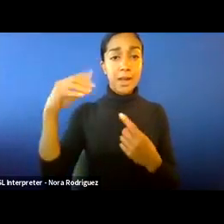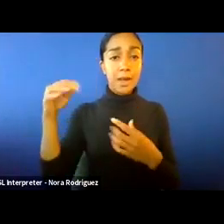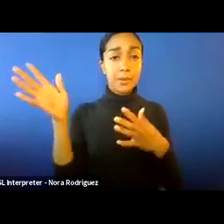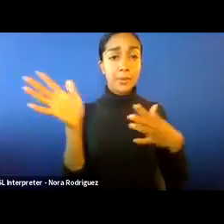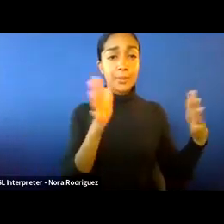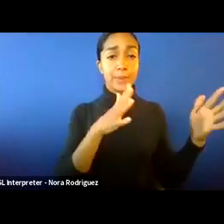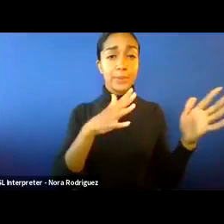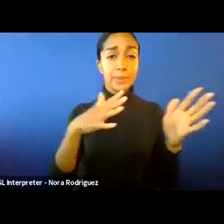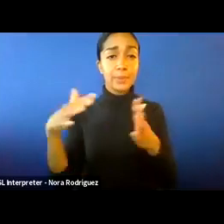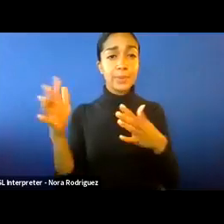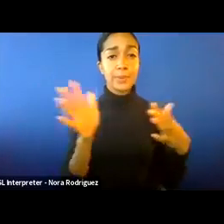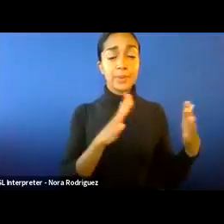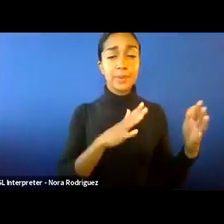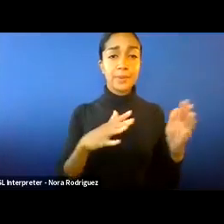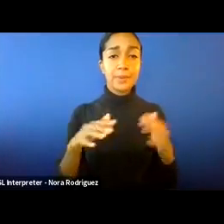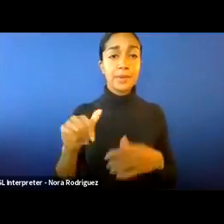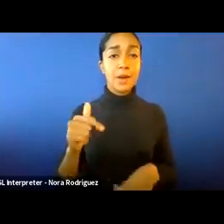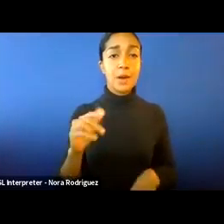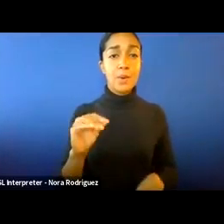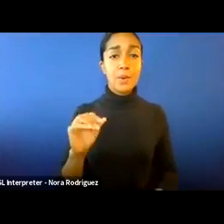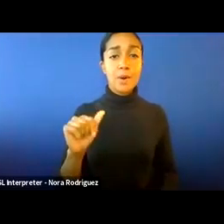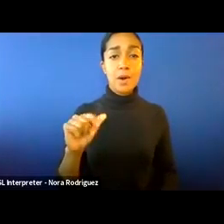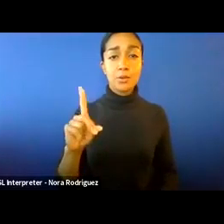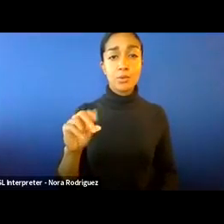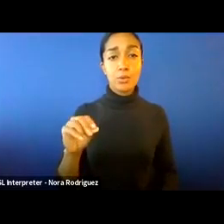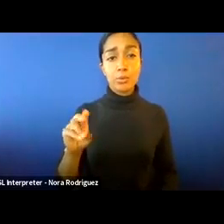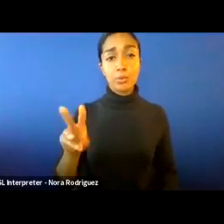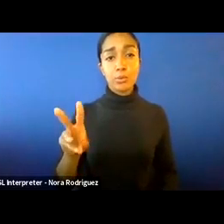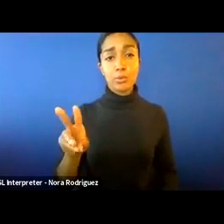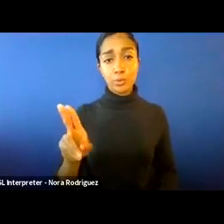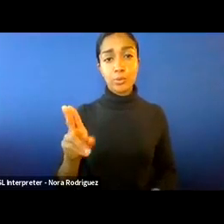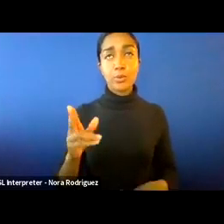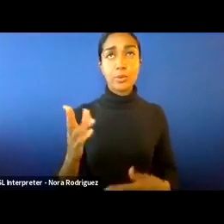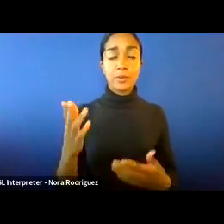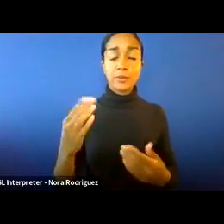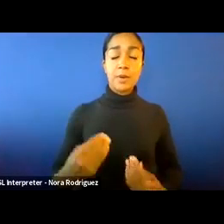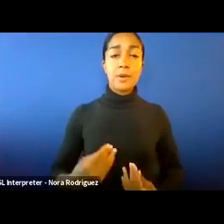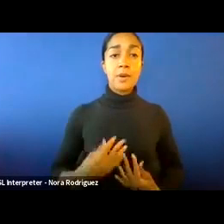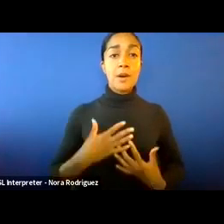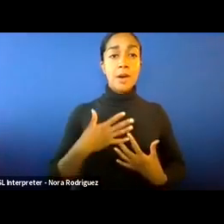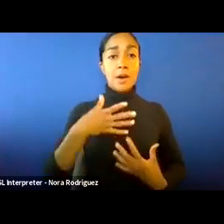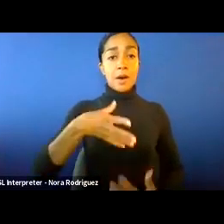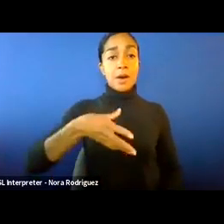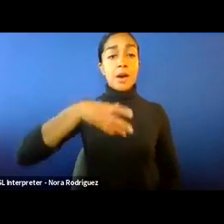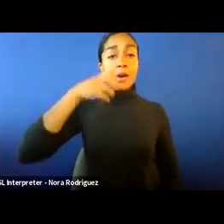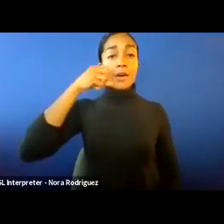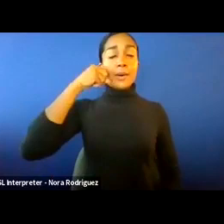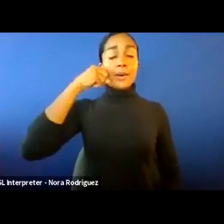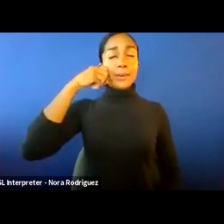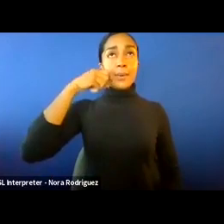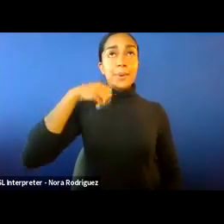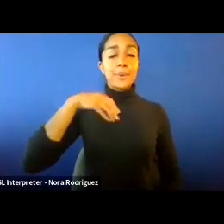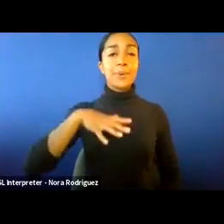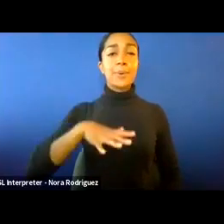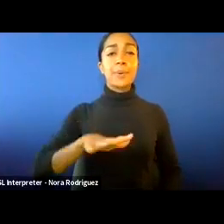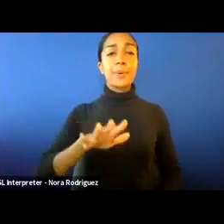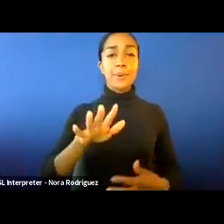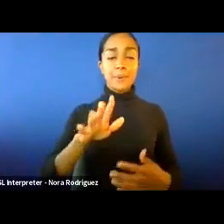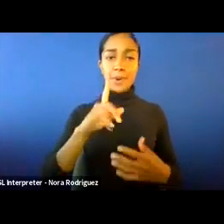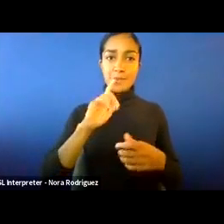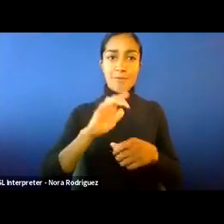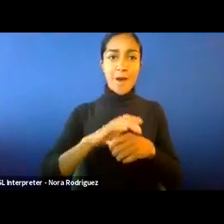Ago Agawu, who fills our lungs with breath and promises another day. Ago